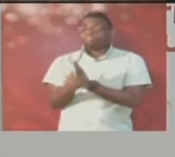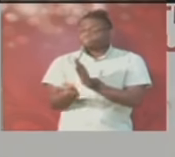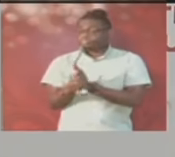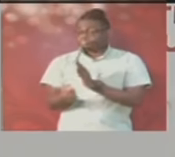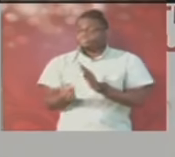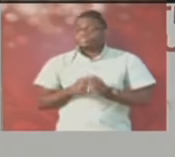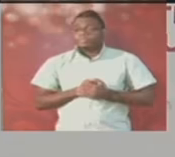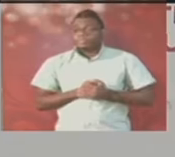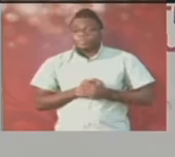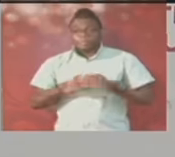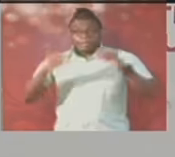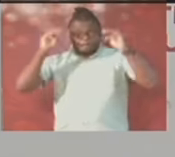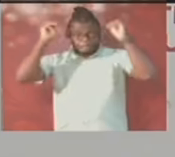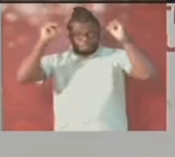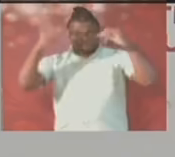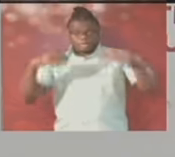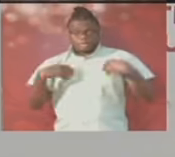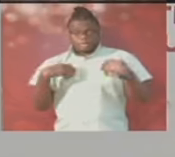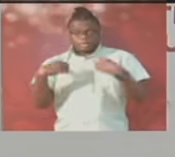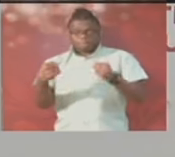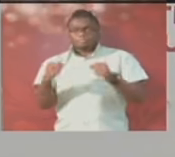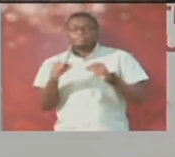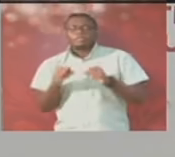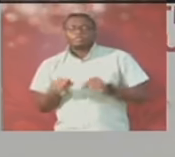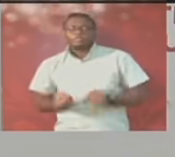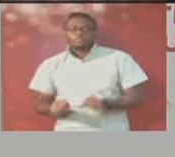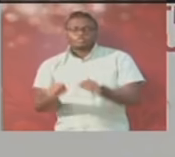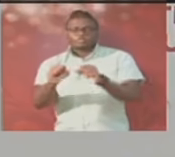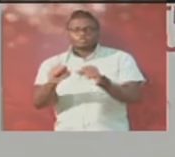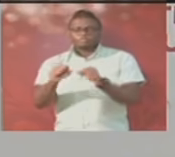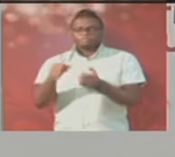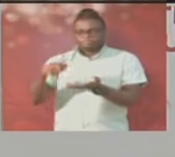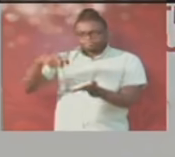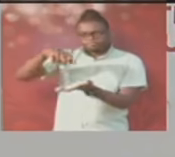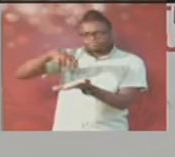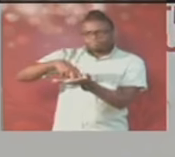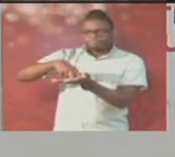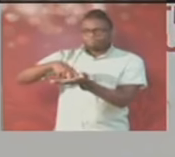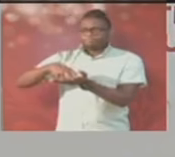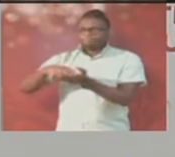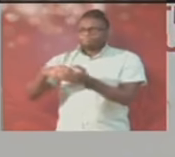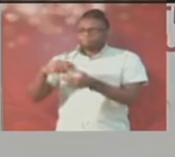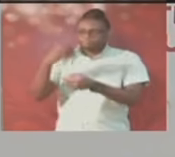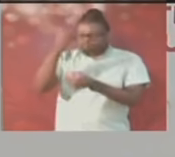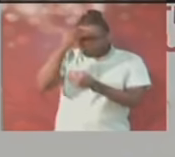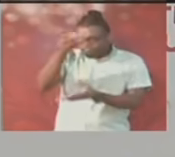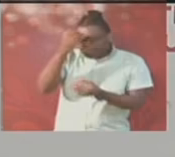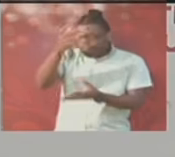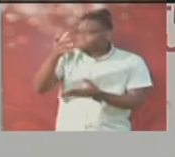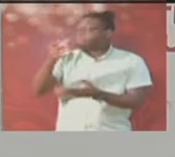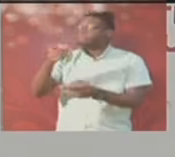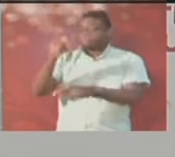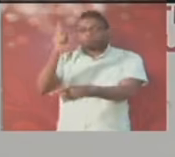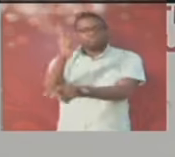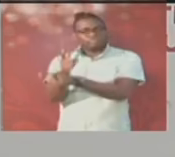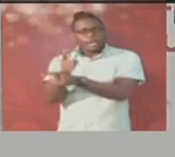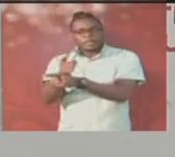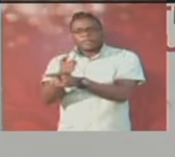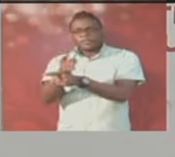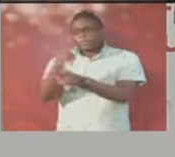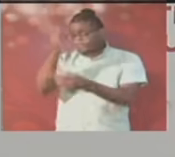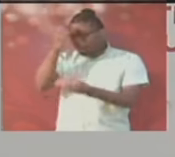of Health remains committed to providing you with relevant, accurate, and up-to-date information on the